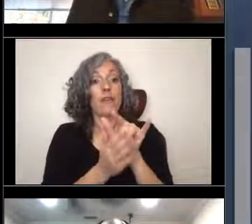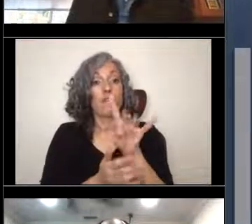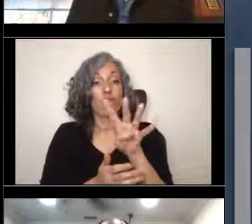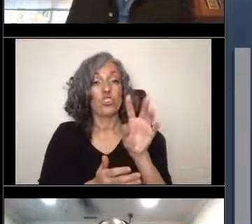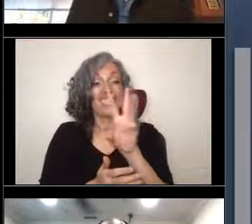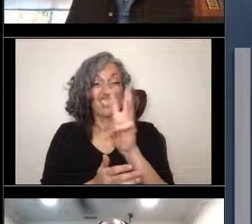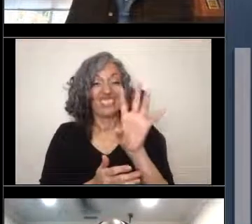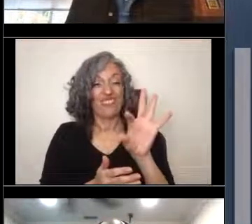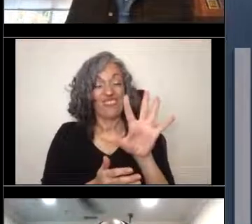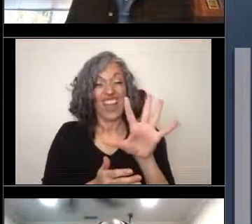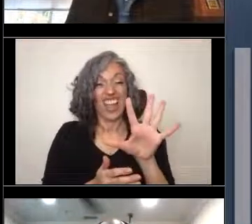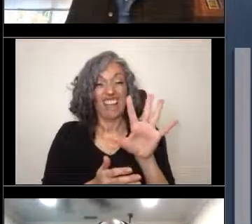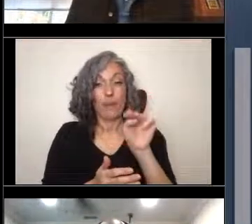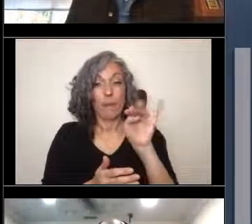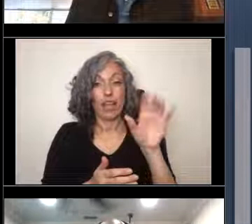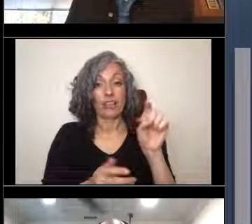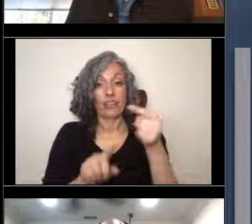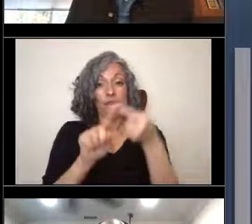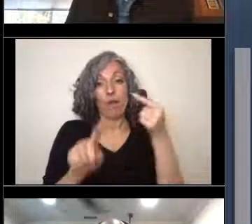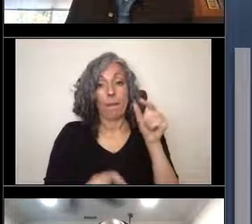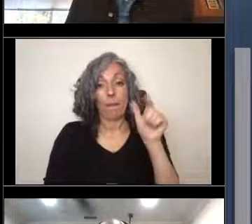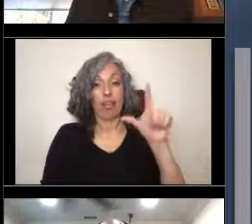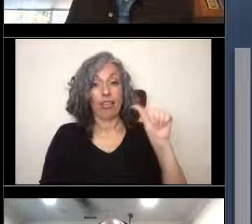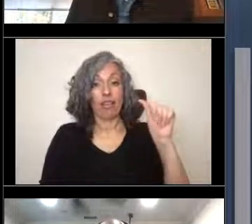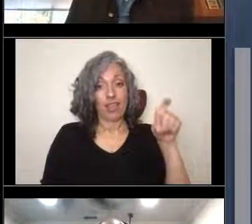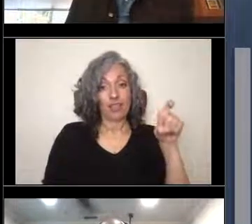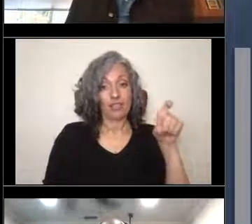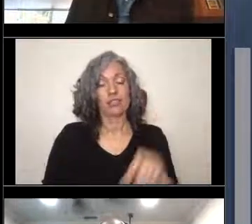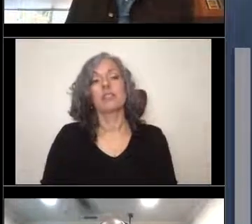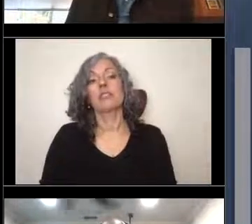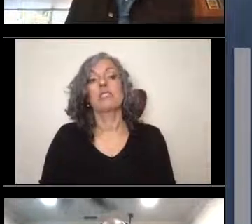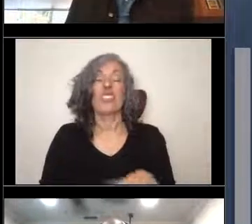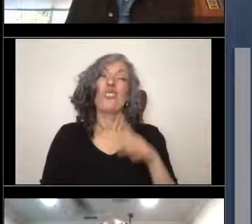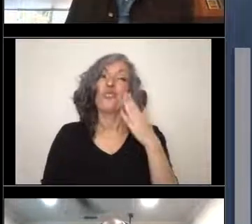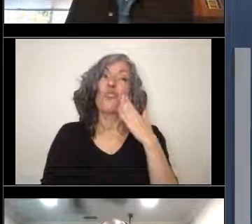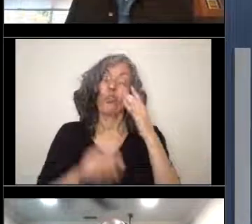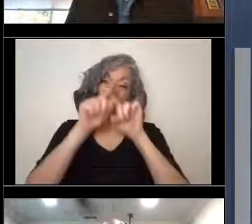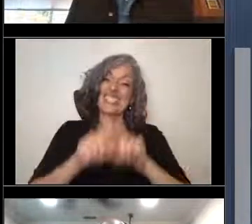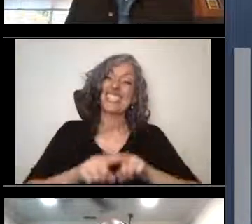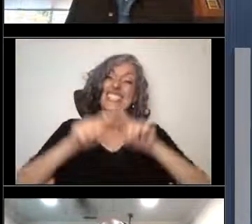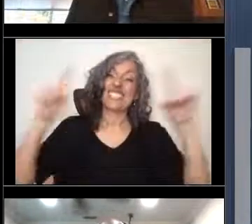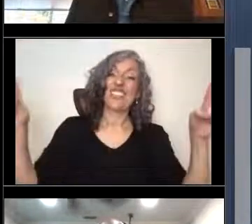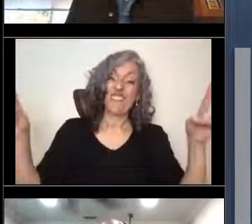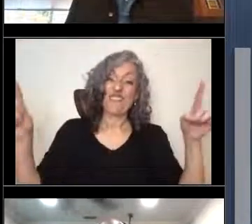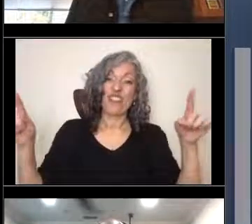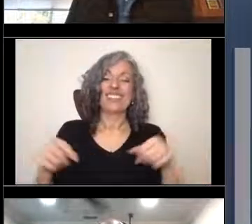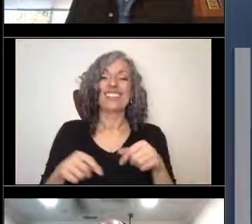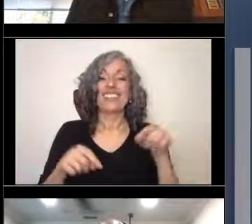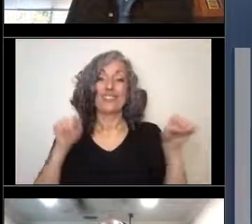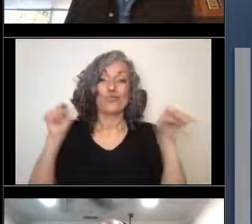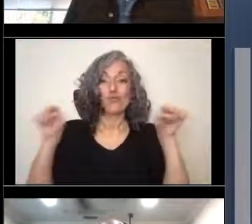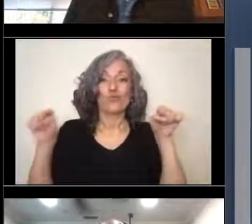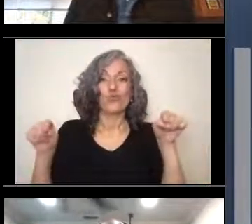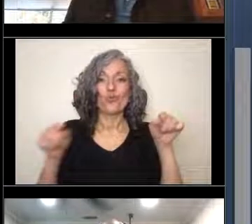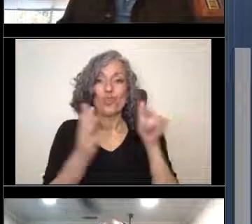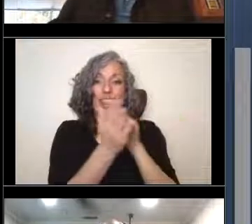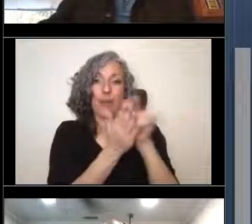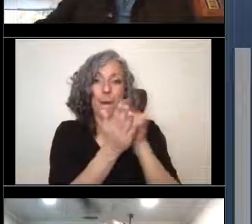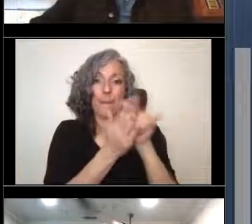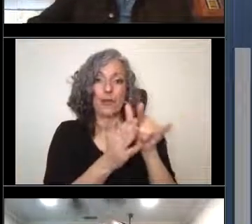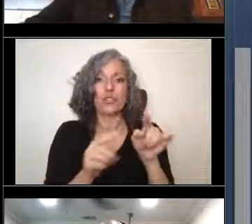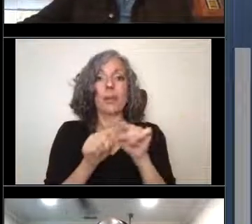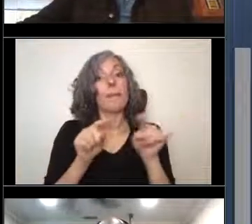nautical miles from LAX. Obviously, there are a lot of differences between Alturas and LAX. However, there's more in common between these